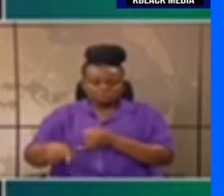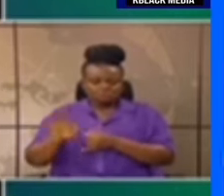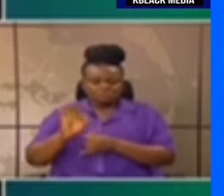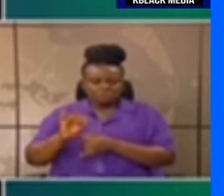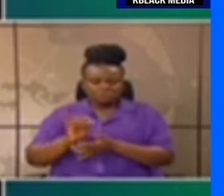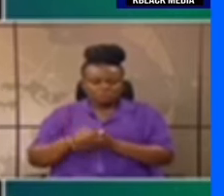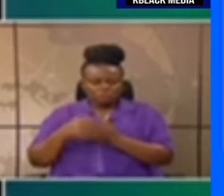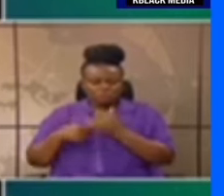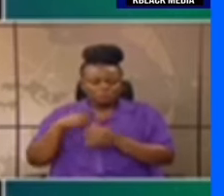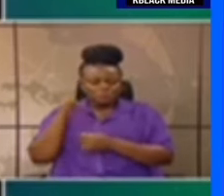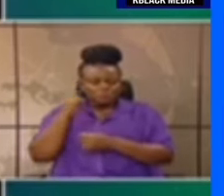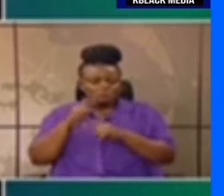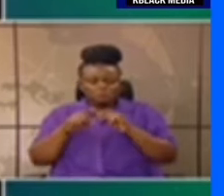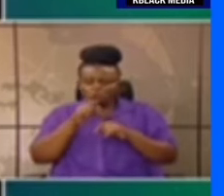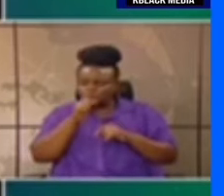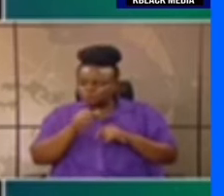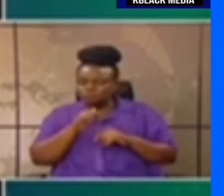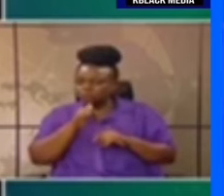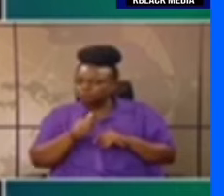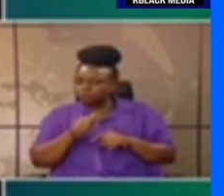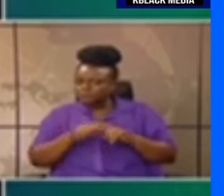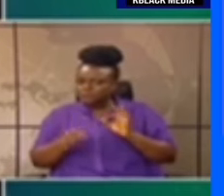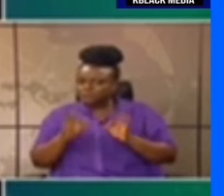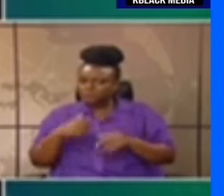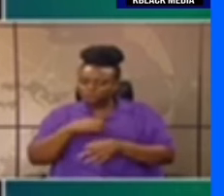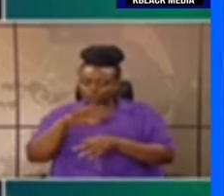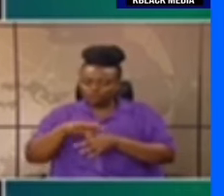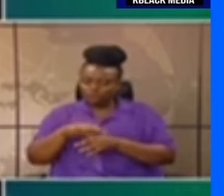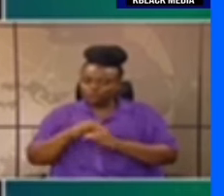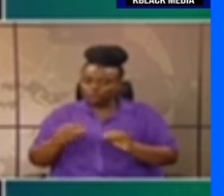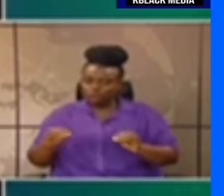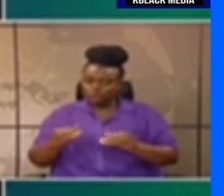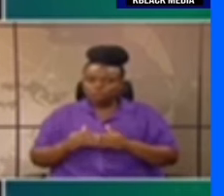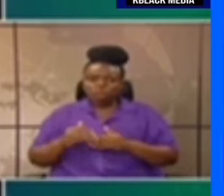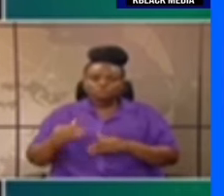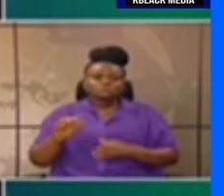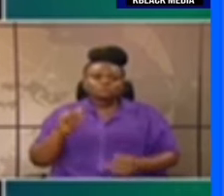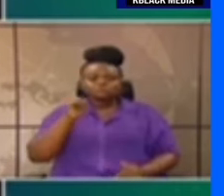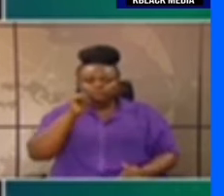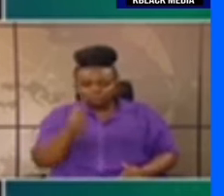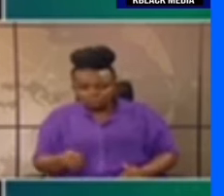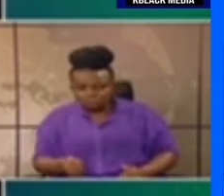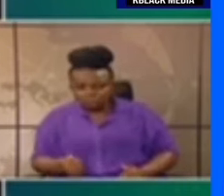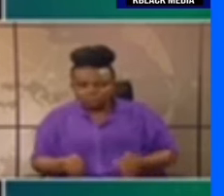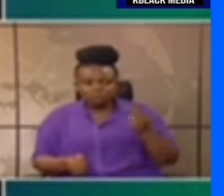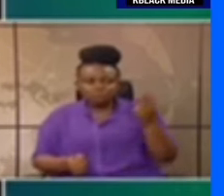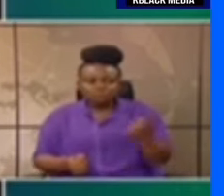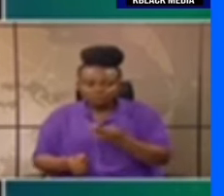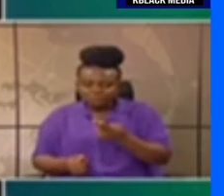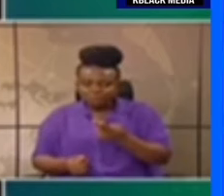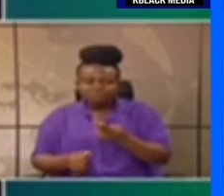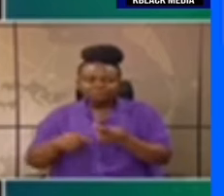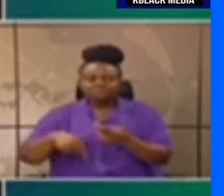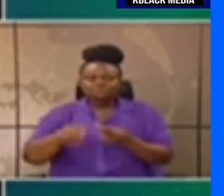Bibisana yesterday. Say Yantu Abani Yami Yadumwa Echna. Yantu ni KSD. Later by